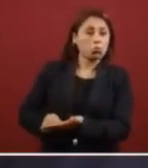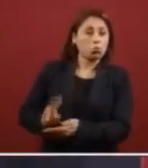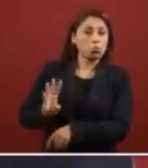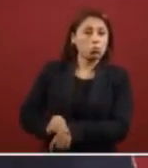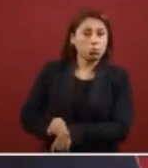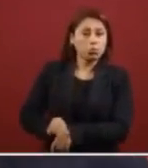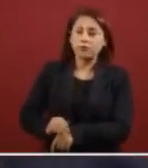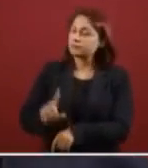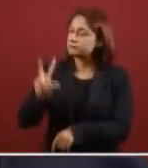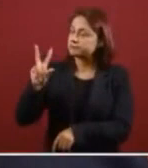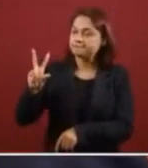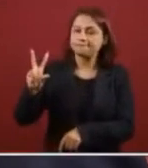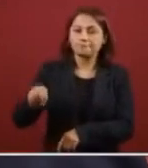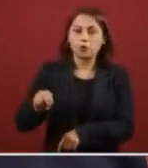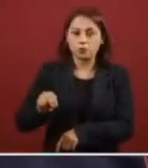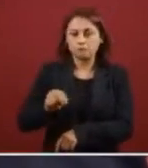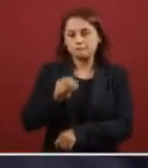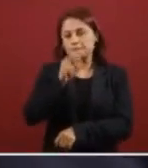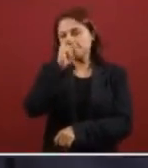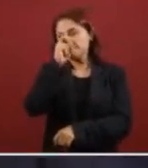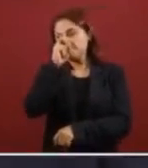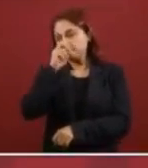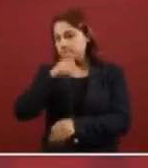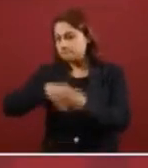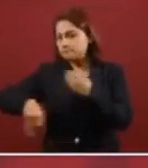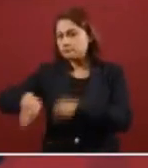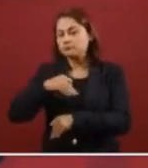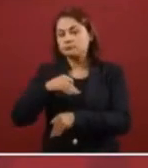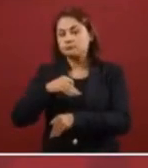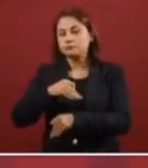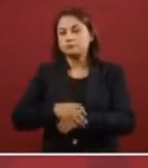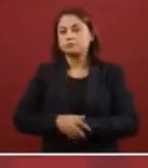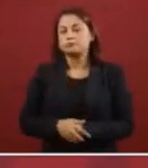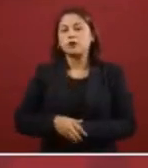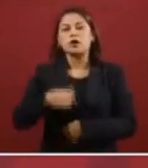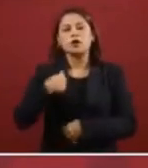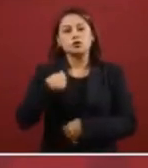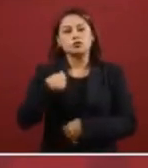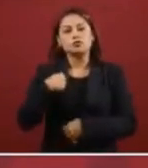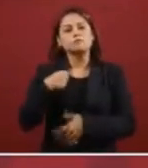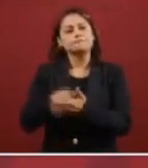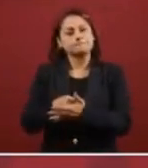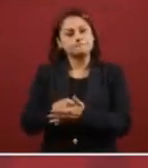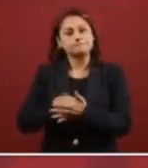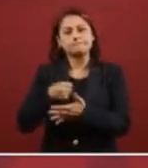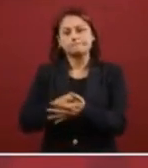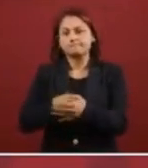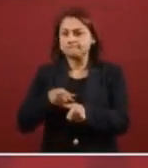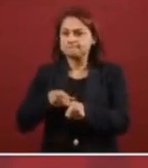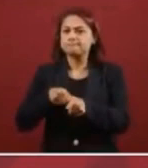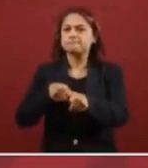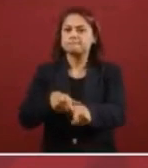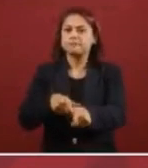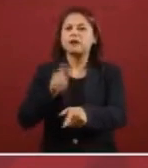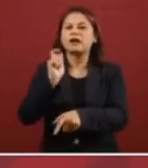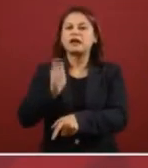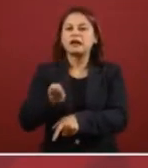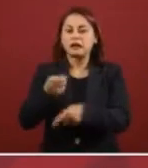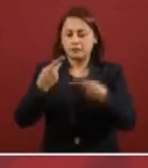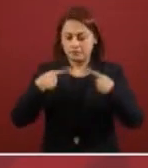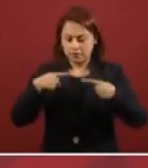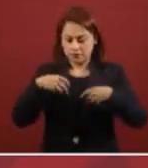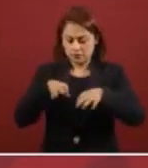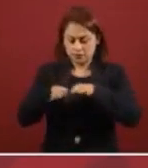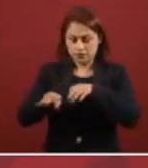Yo voy a seguir insistiendo, I will continue to insist that they disappear these que